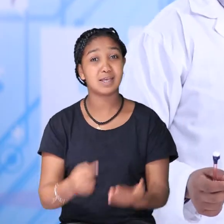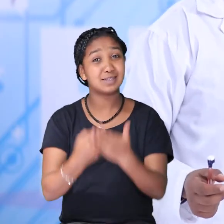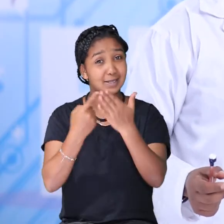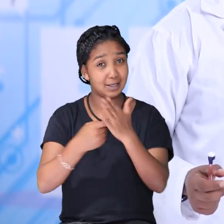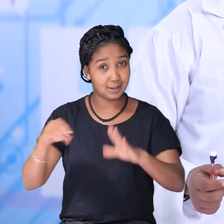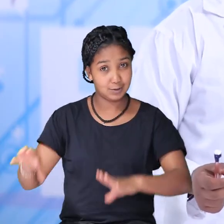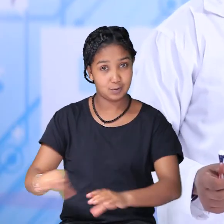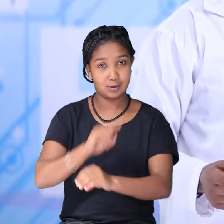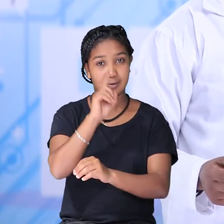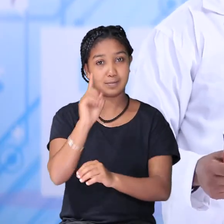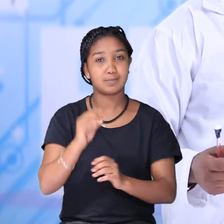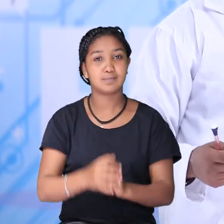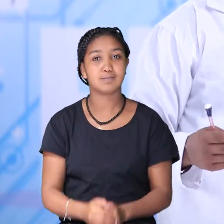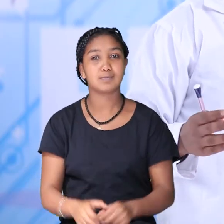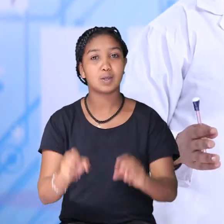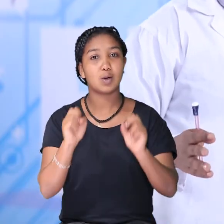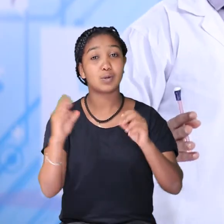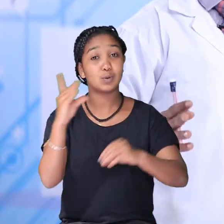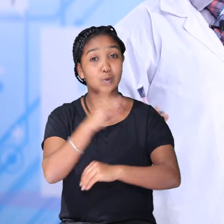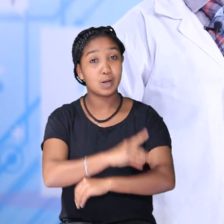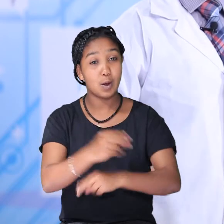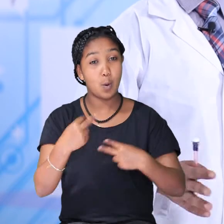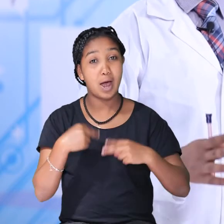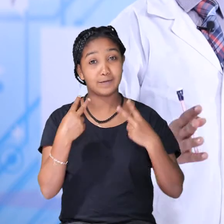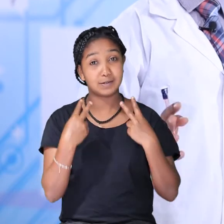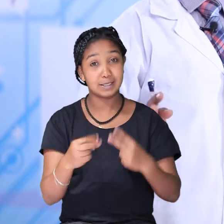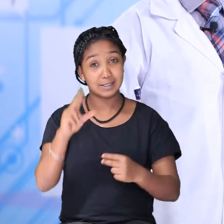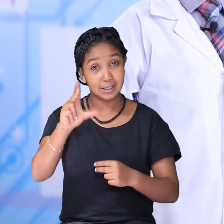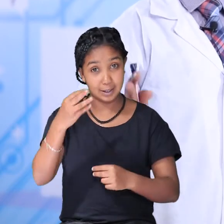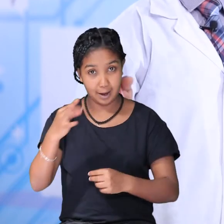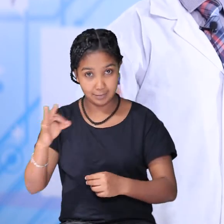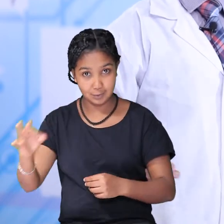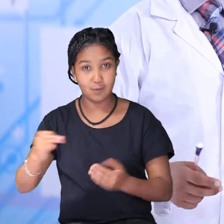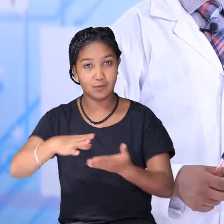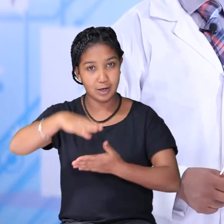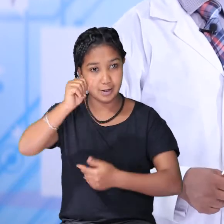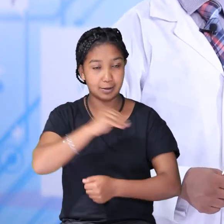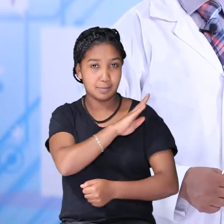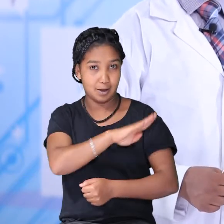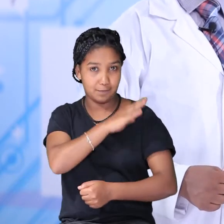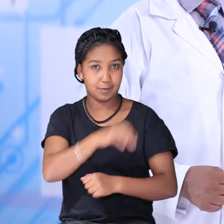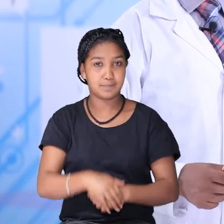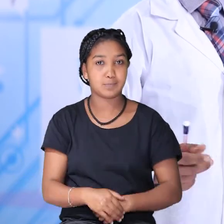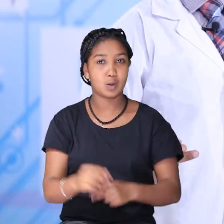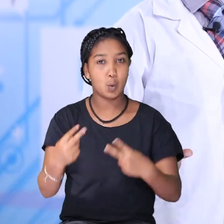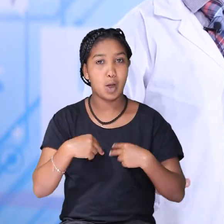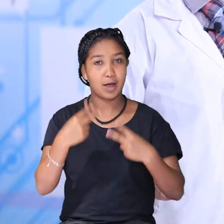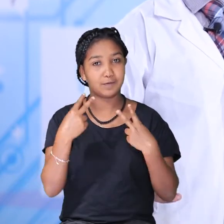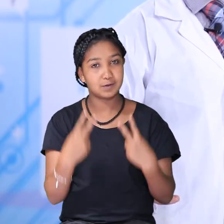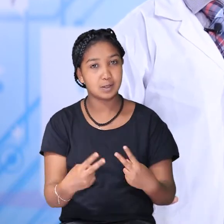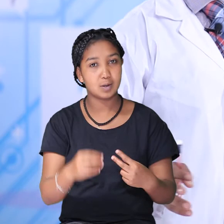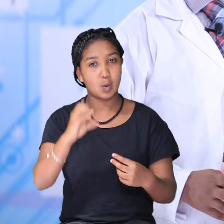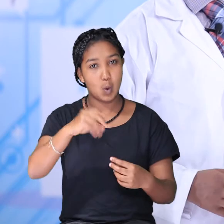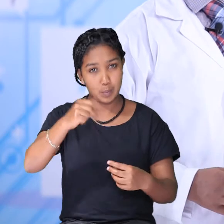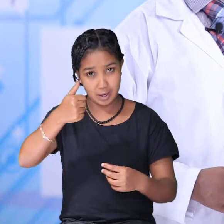clear? Okay, today we have seen 3 types of learner behavior. We have seen